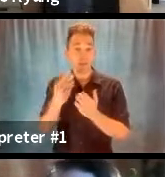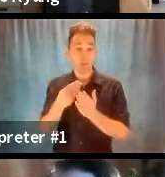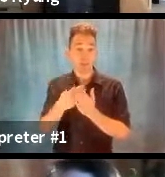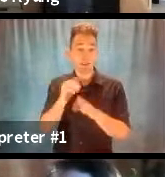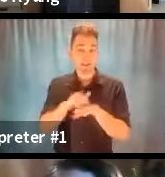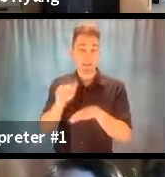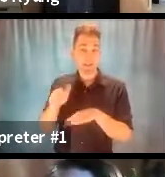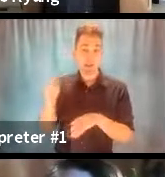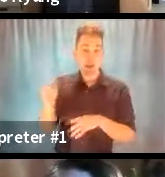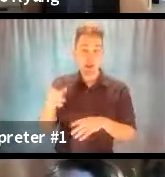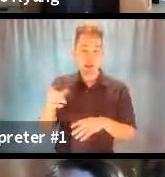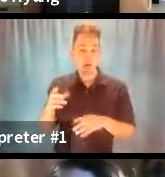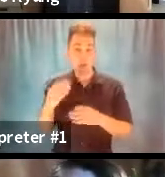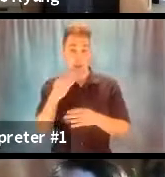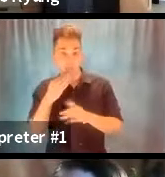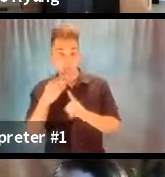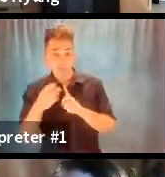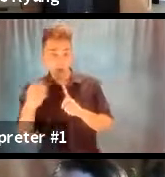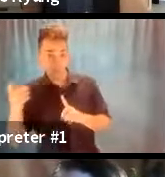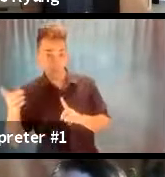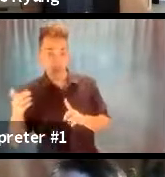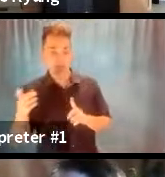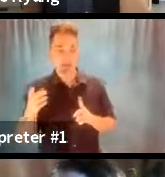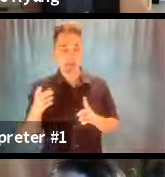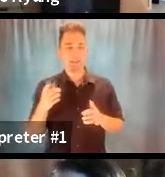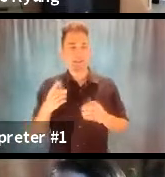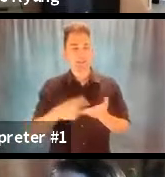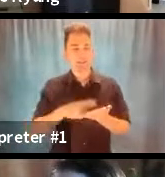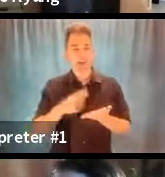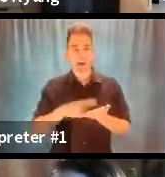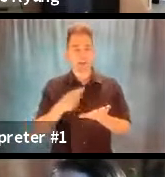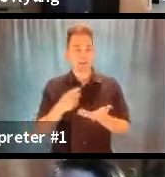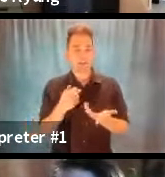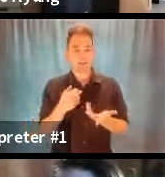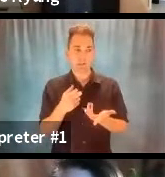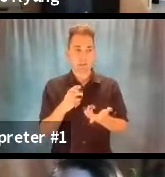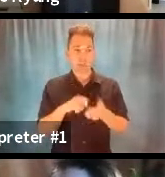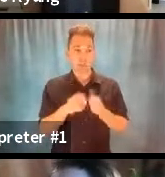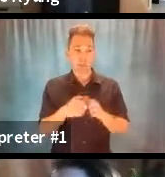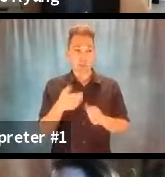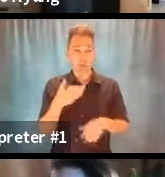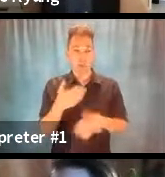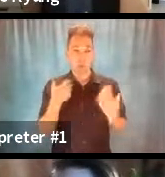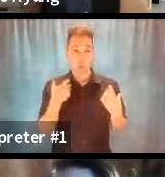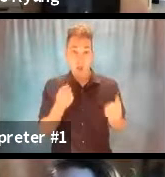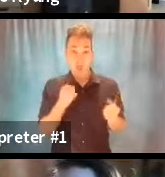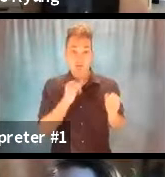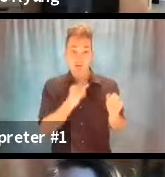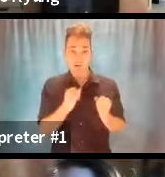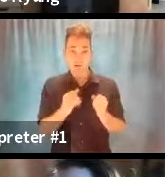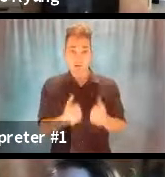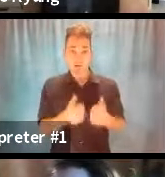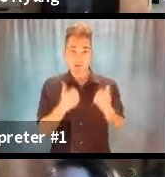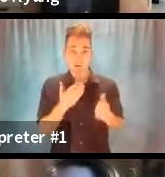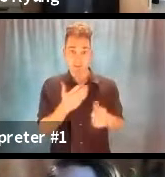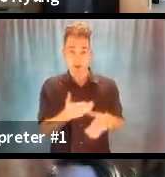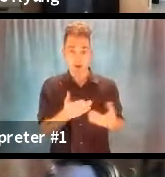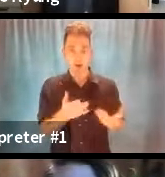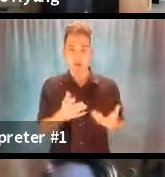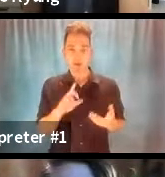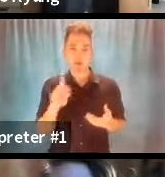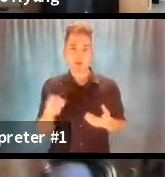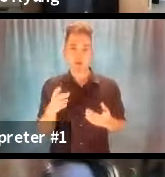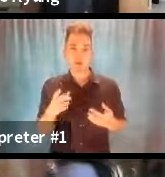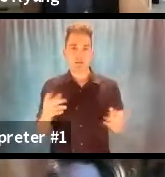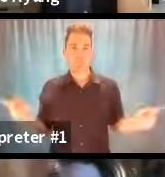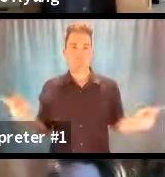pantries help to sometimes exacerbate the problems of health of individuals that are living in the community. So if they have diabetes, high blood pressure,